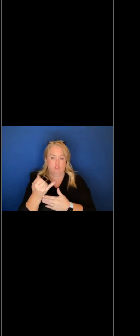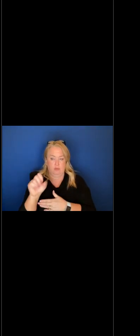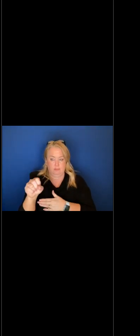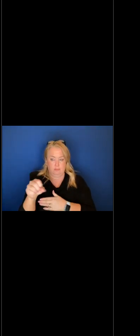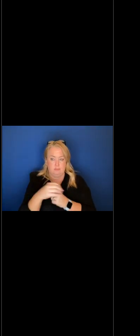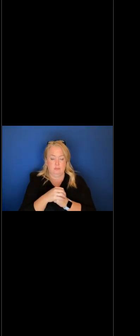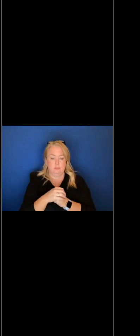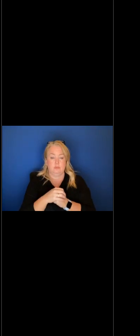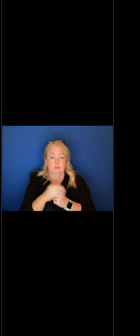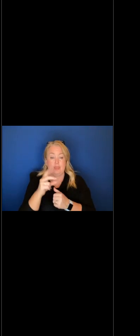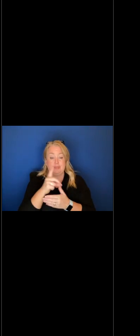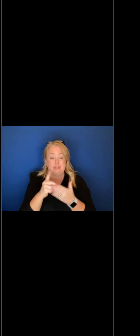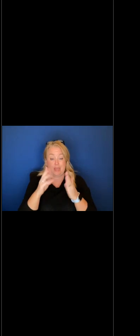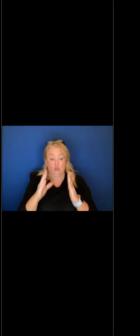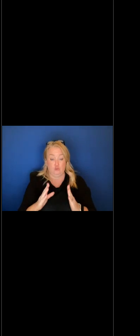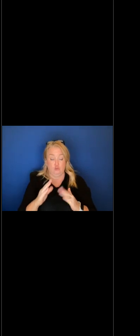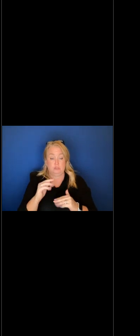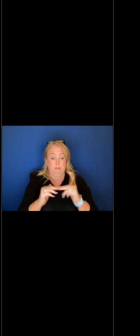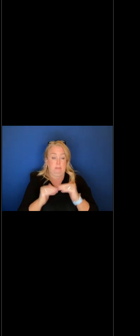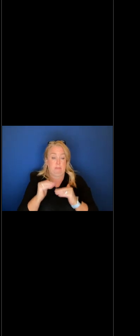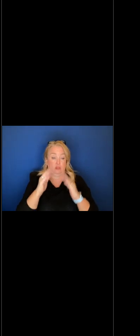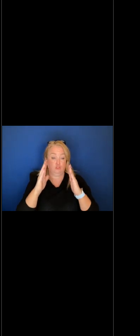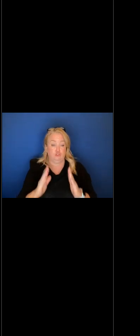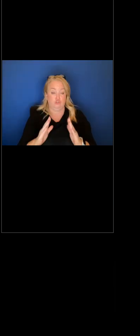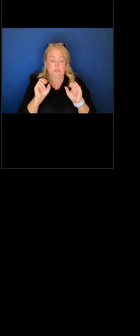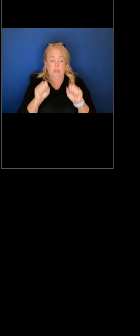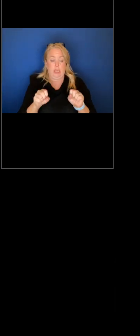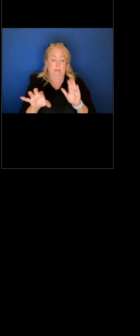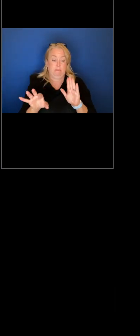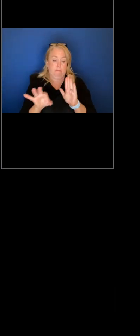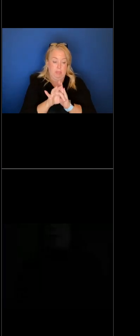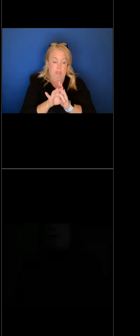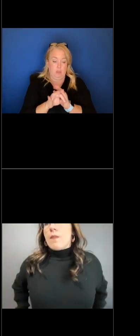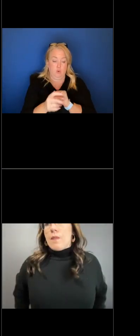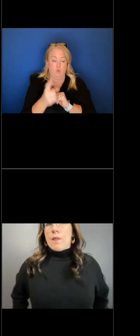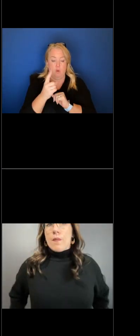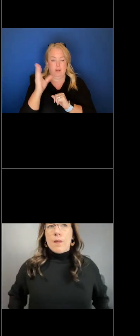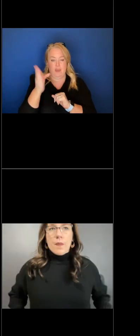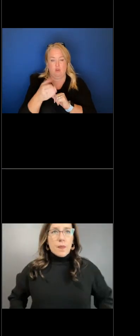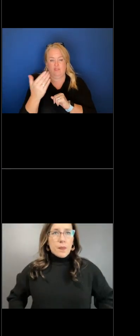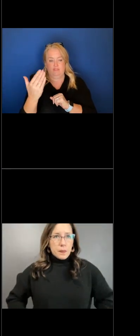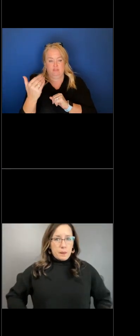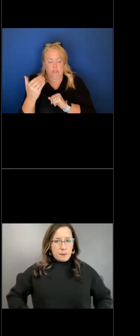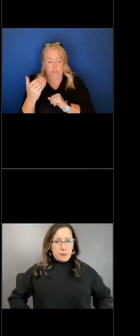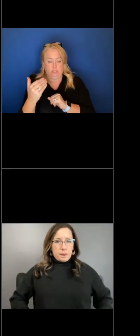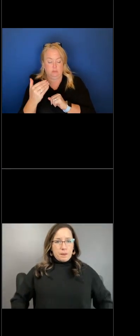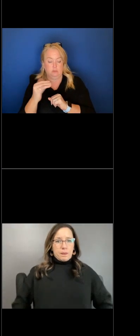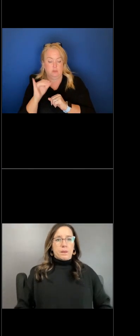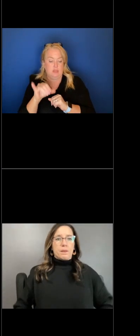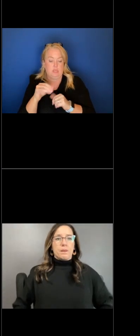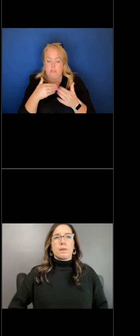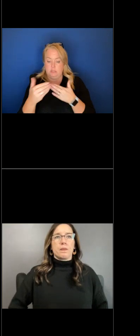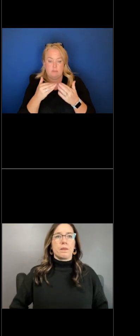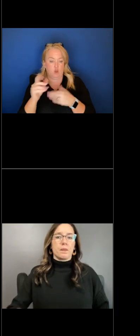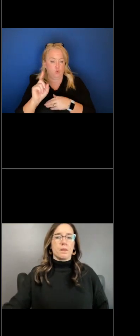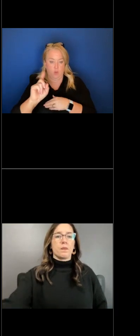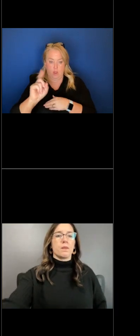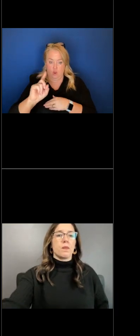So designers and builders may choose one of the 15 safe harbors, which apply regardless of the location of the